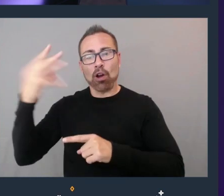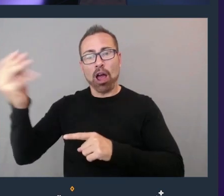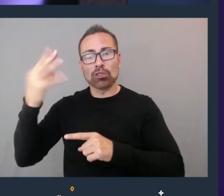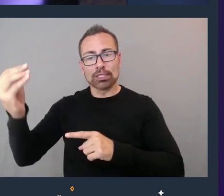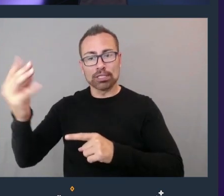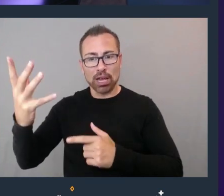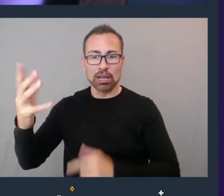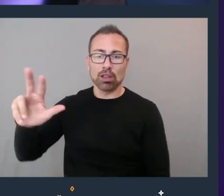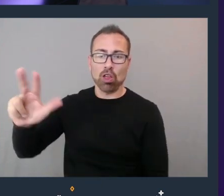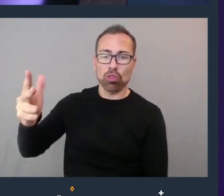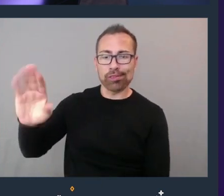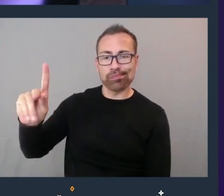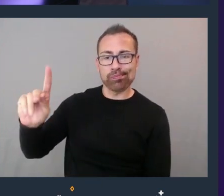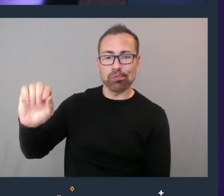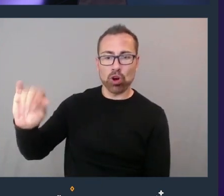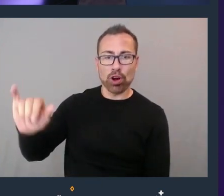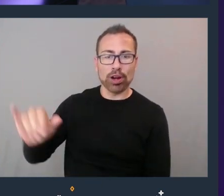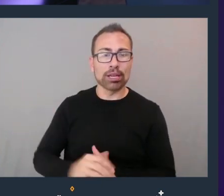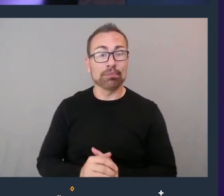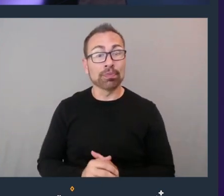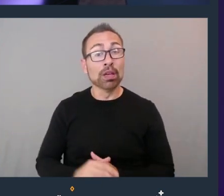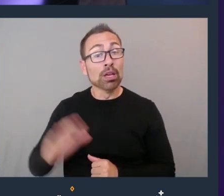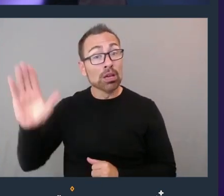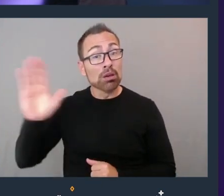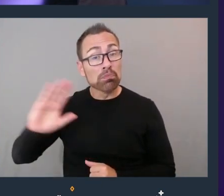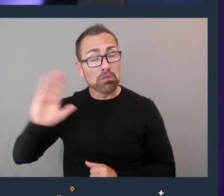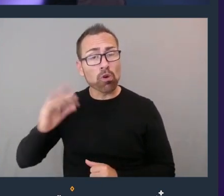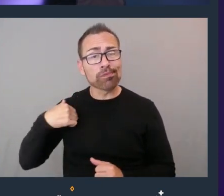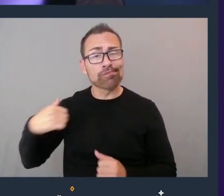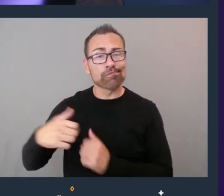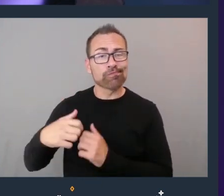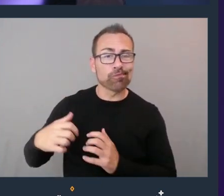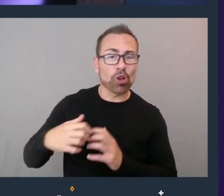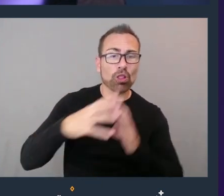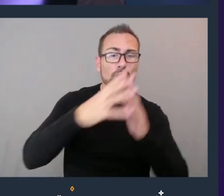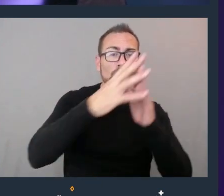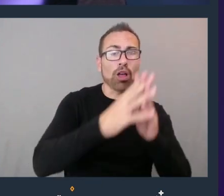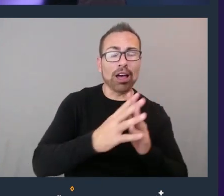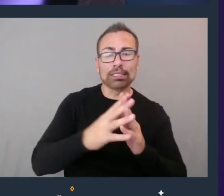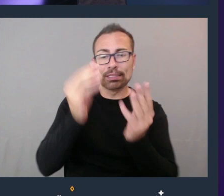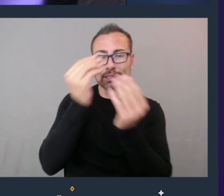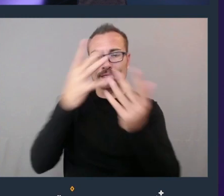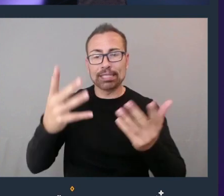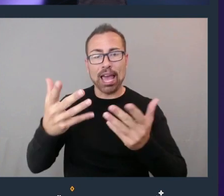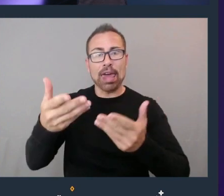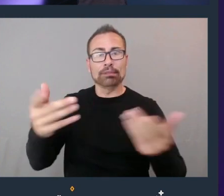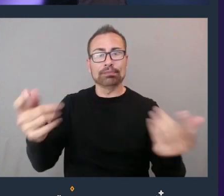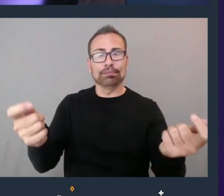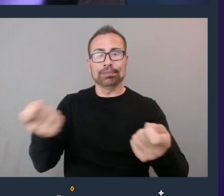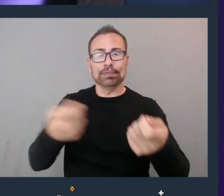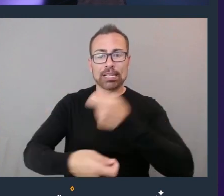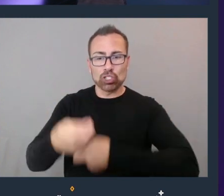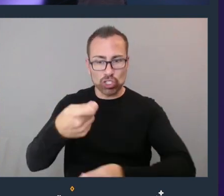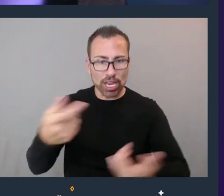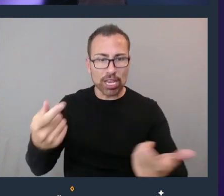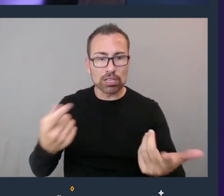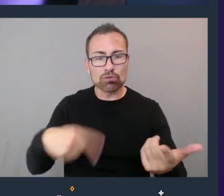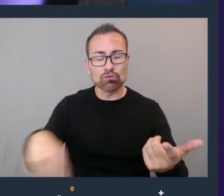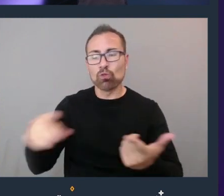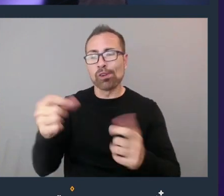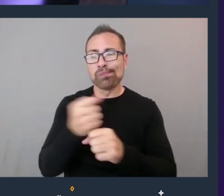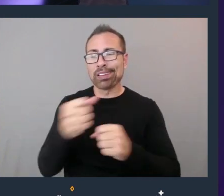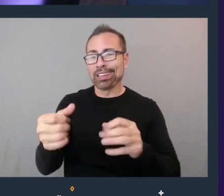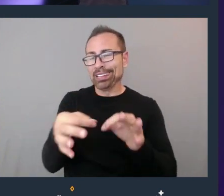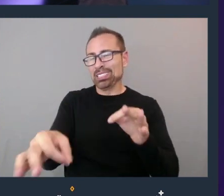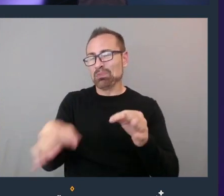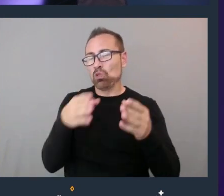Data Exchange, part of AWS Marketplace, to really simplify the process of sharing and using data. Data Exchange helps companies find the